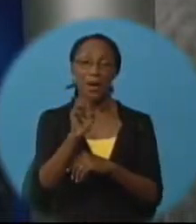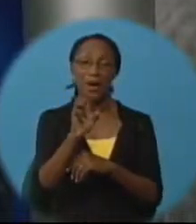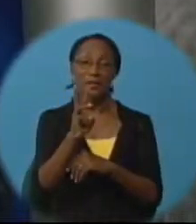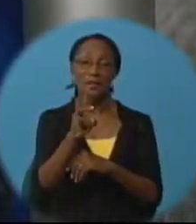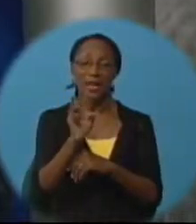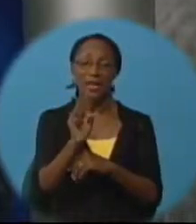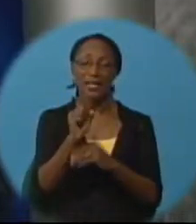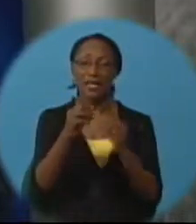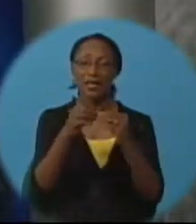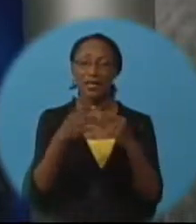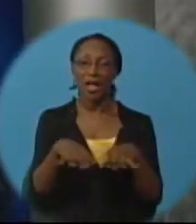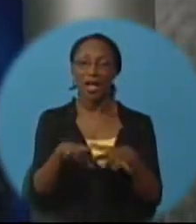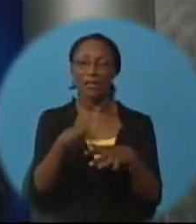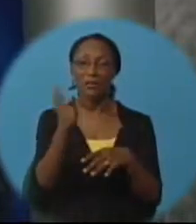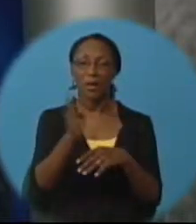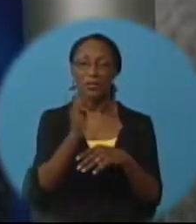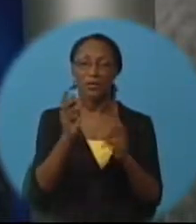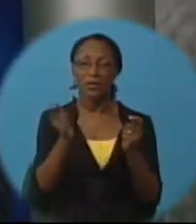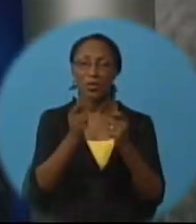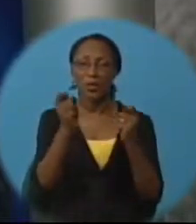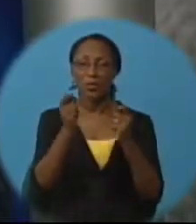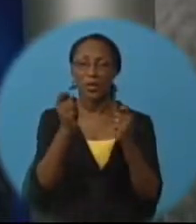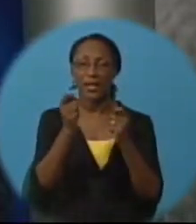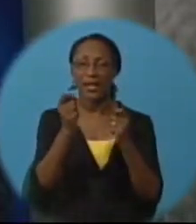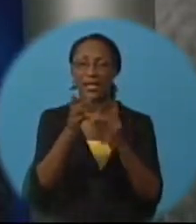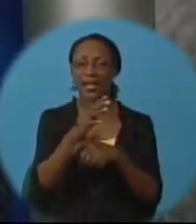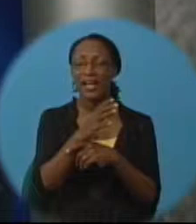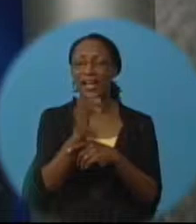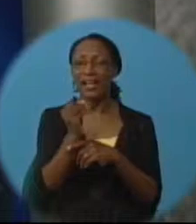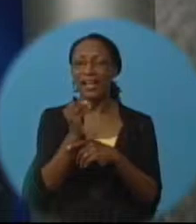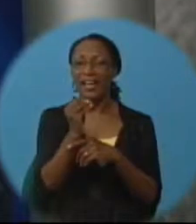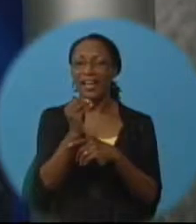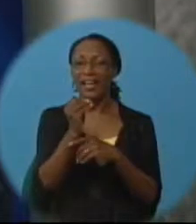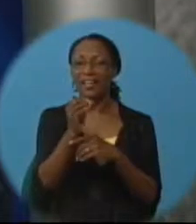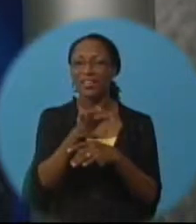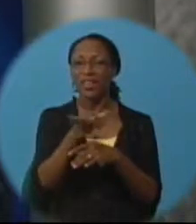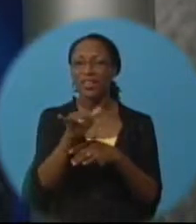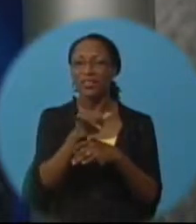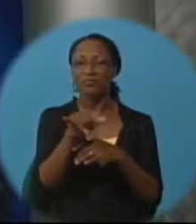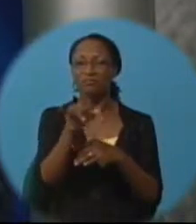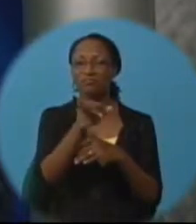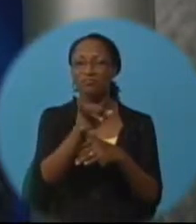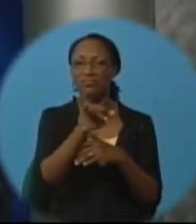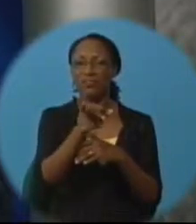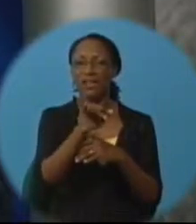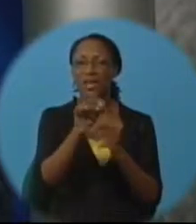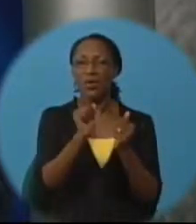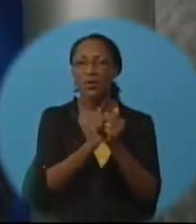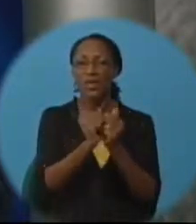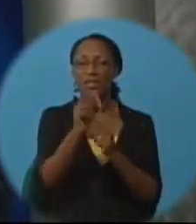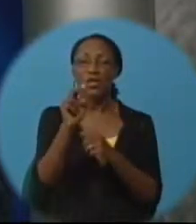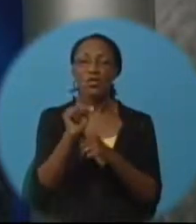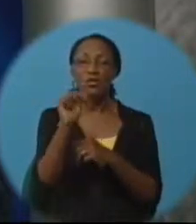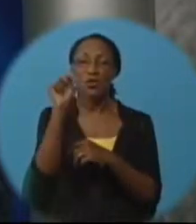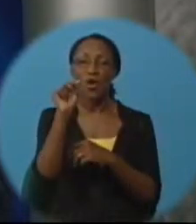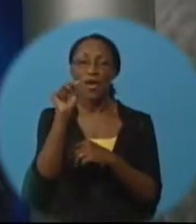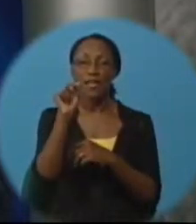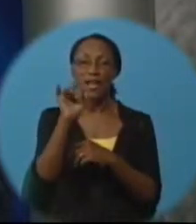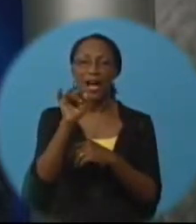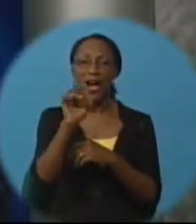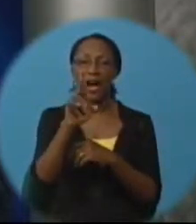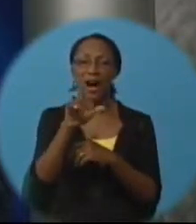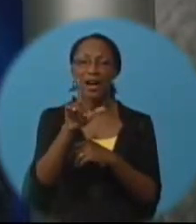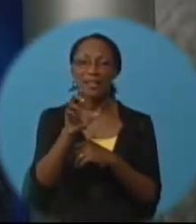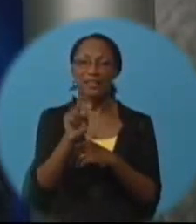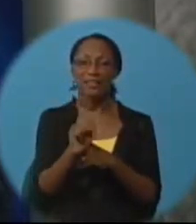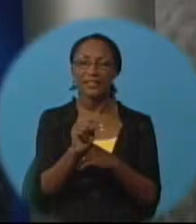their opponents winless after 2 games in the quadrangular tournament. They're in a tie at the top of the standings with host Northern Ireland, who beat the also winless